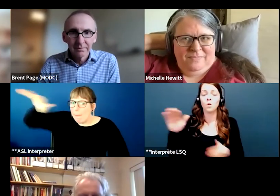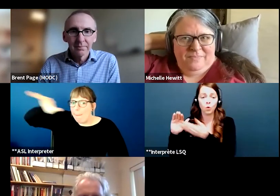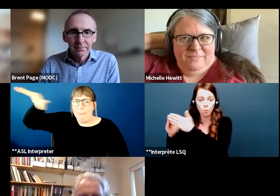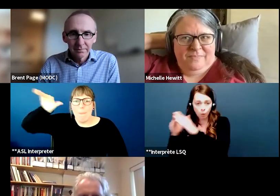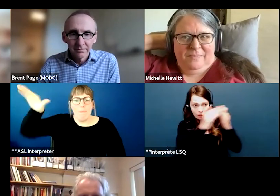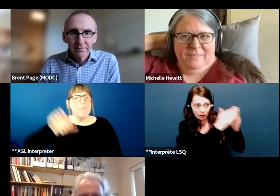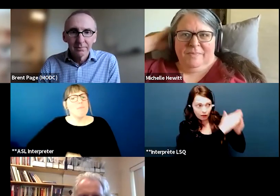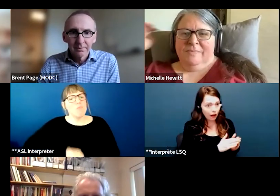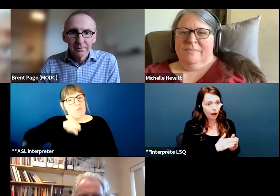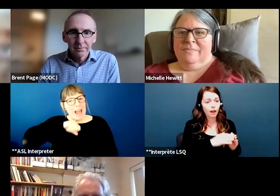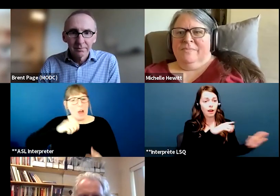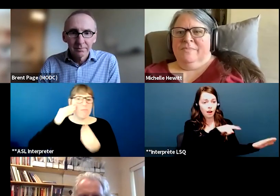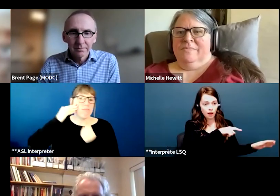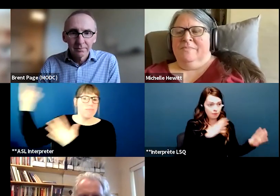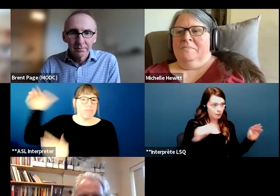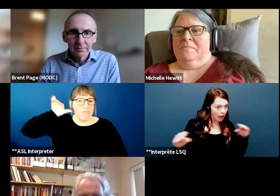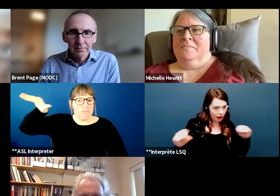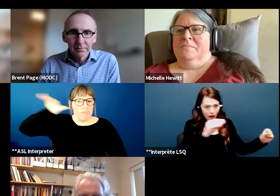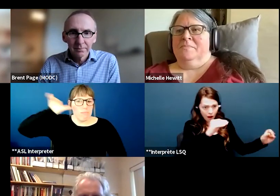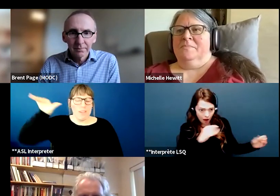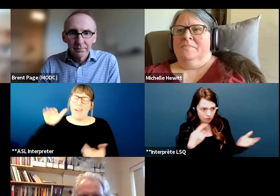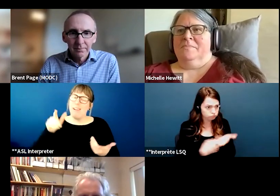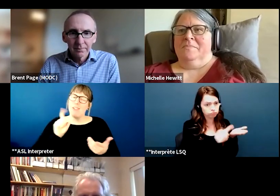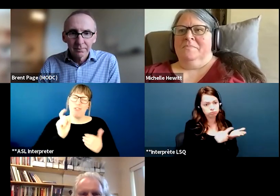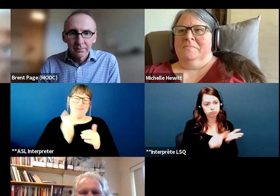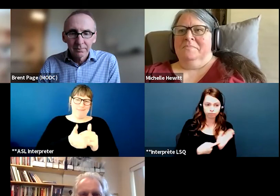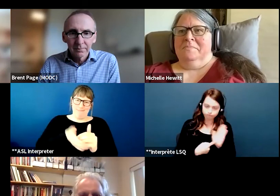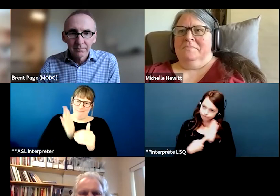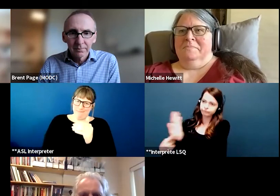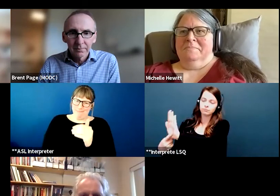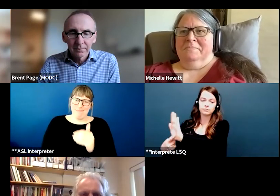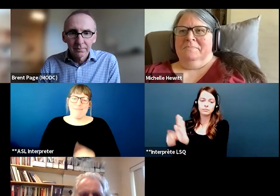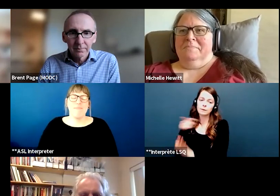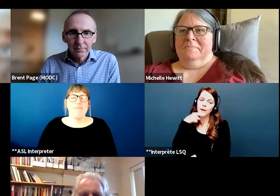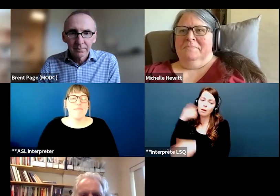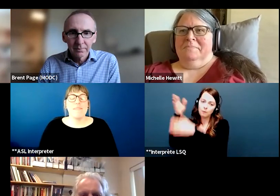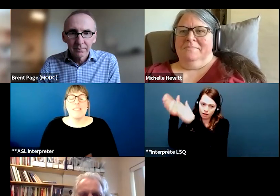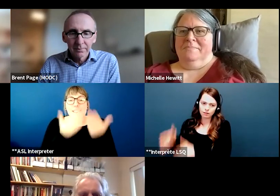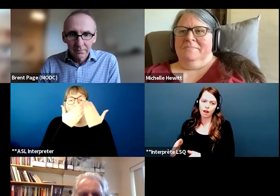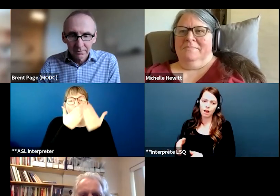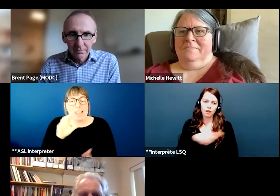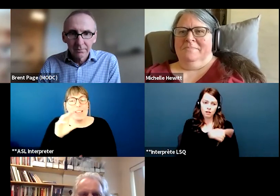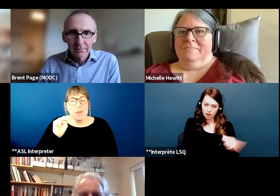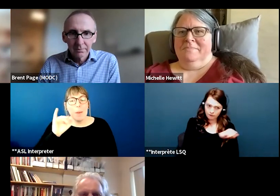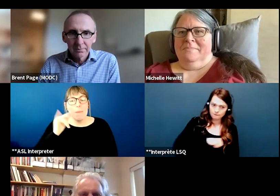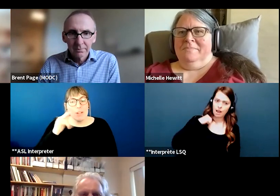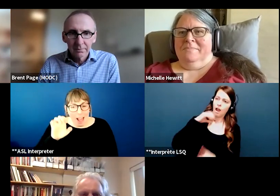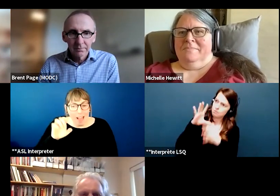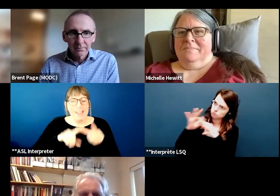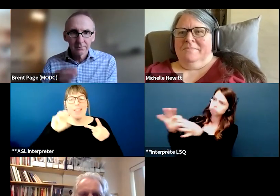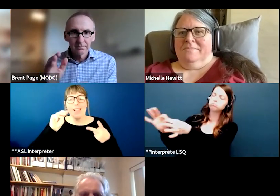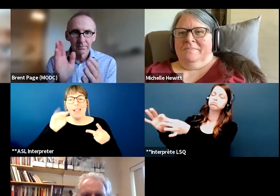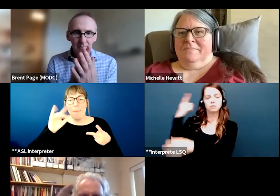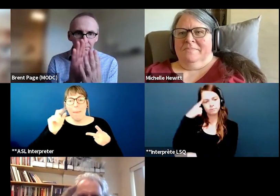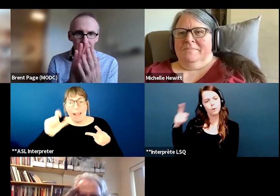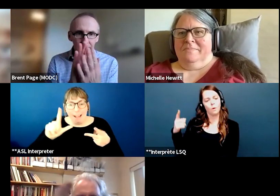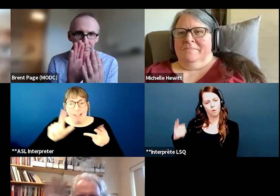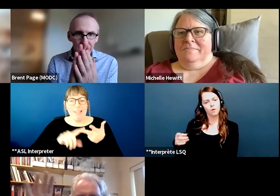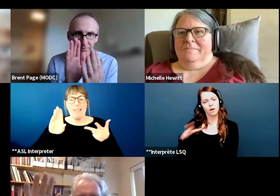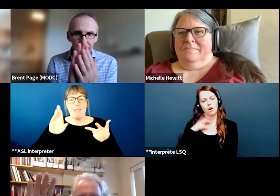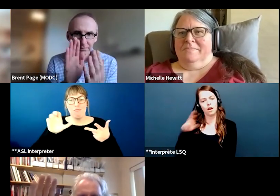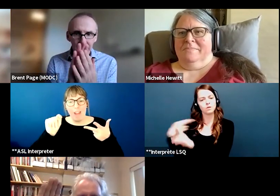be proud. And let's just get this done. So thank you to Michelle, Michael, and Brent for